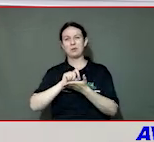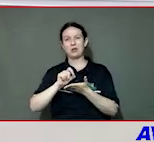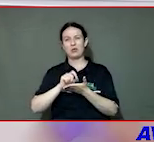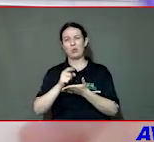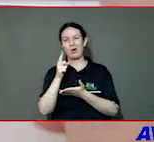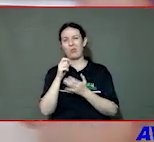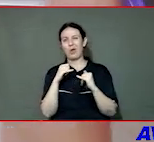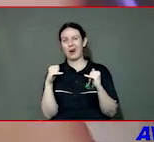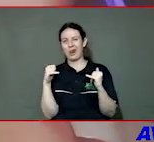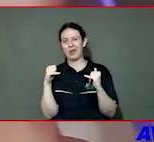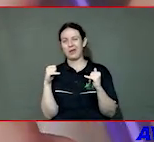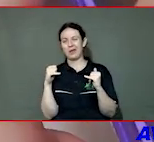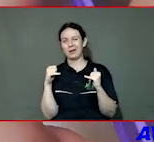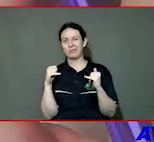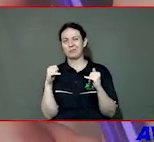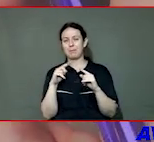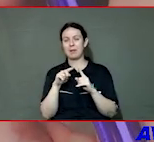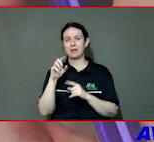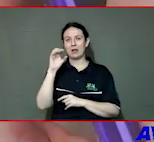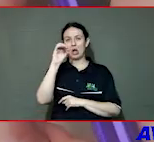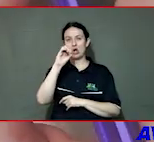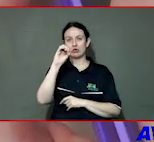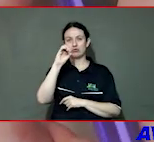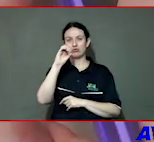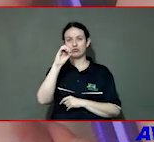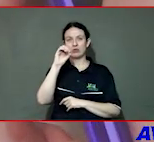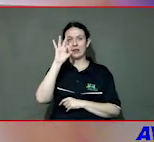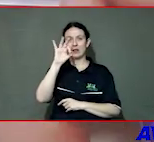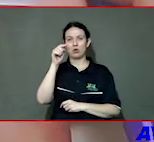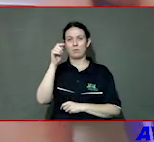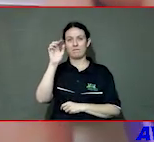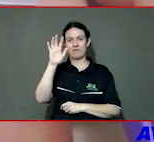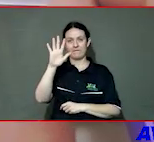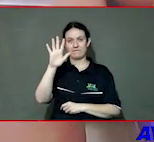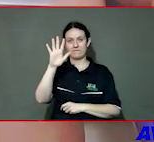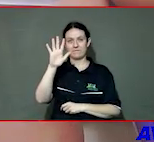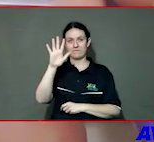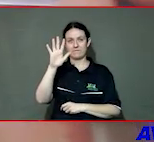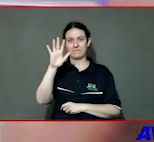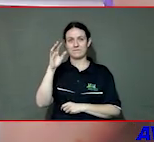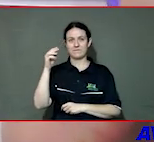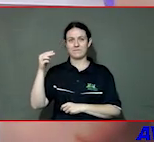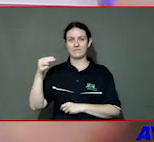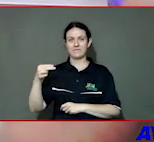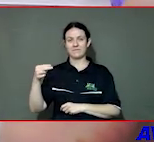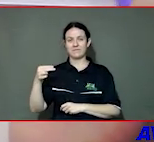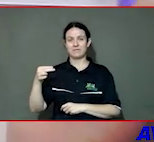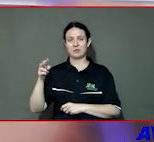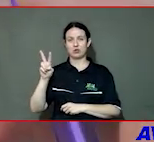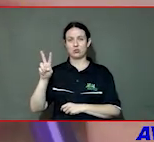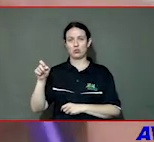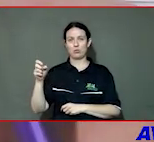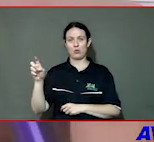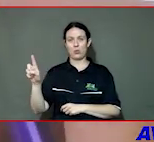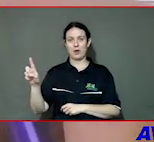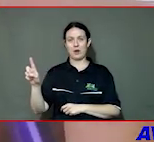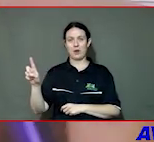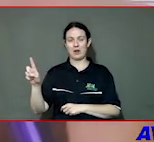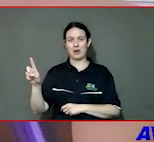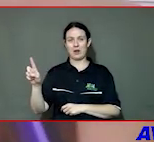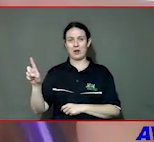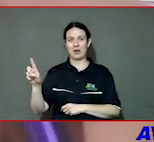single line. The oxygen is 3,5, hydrogen 2,1,